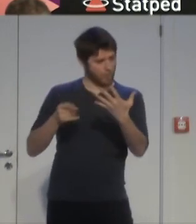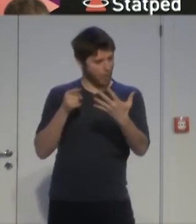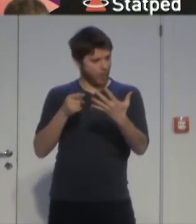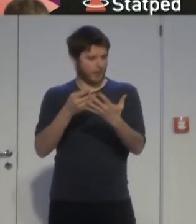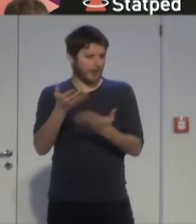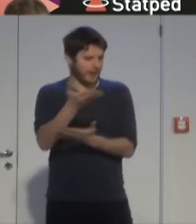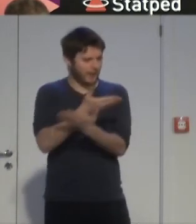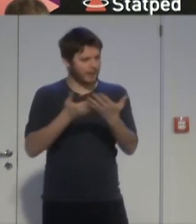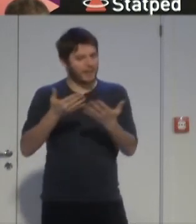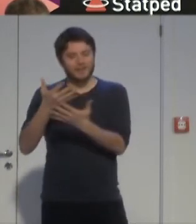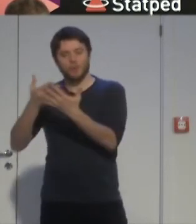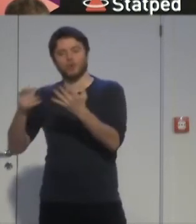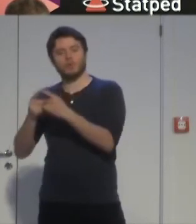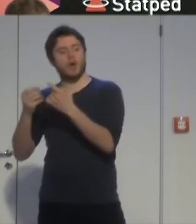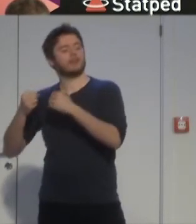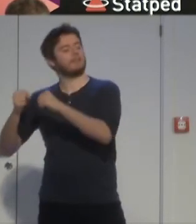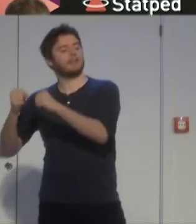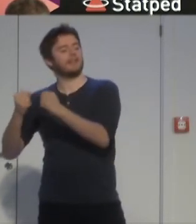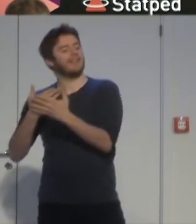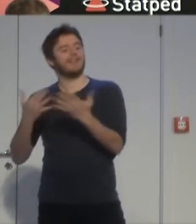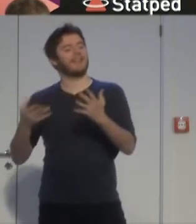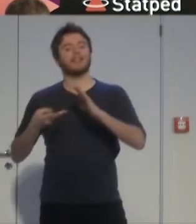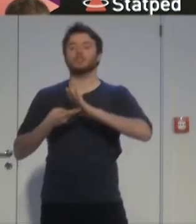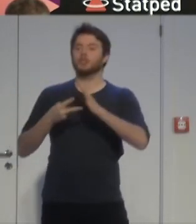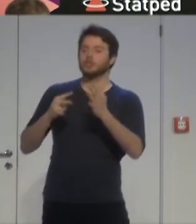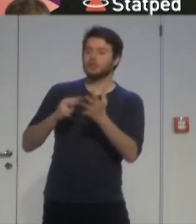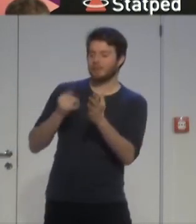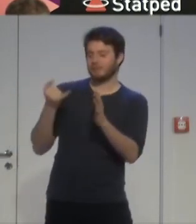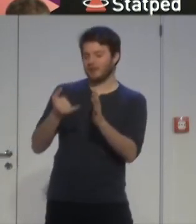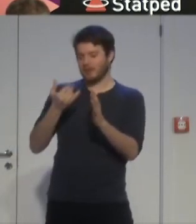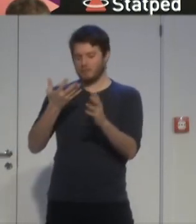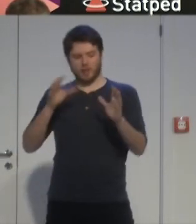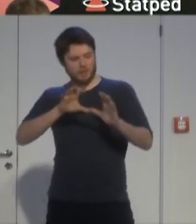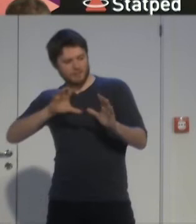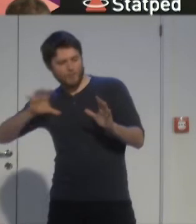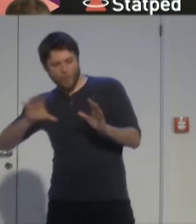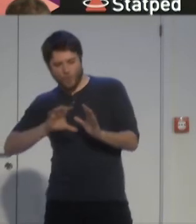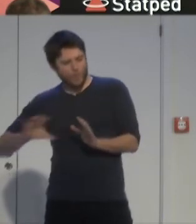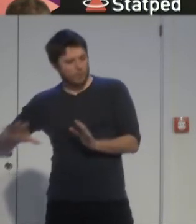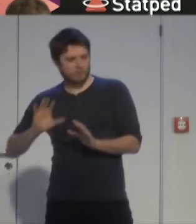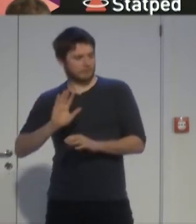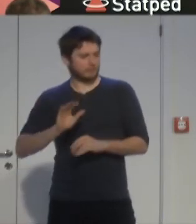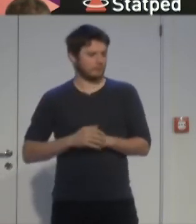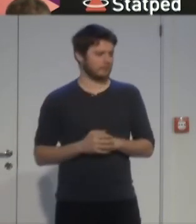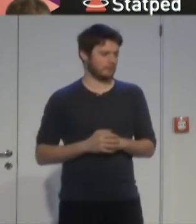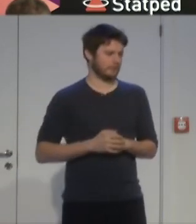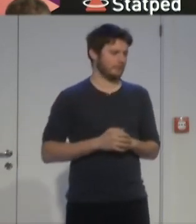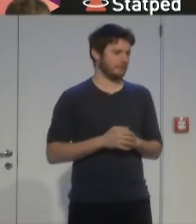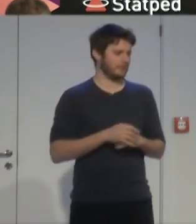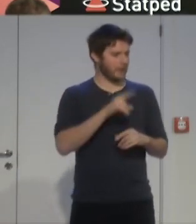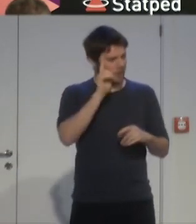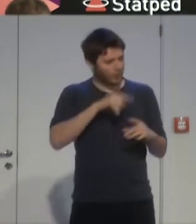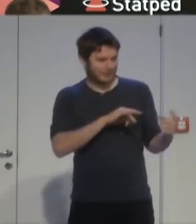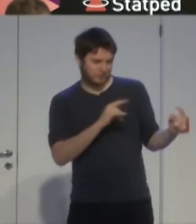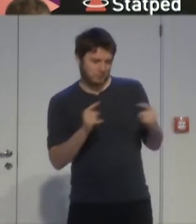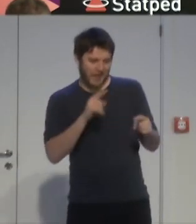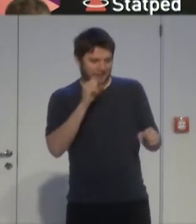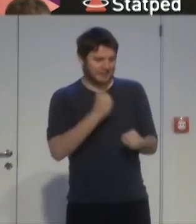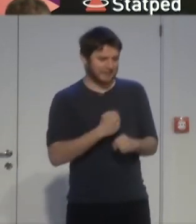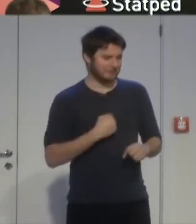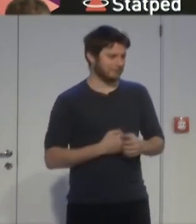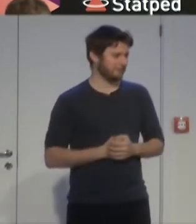activity and not language as a system of signs. I'm sure we'll hear more about that later today.